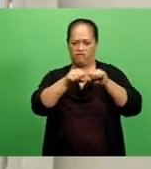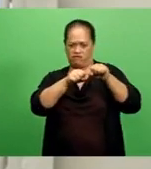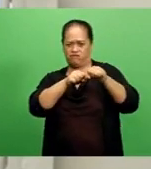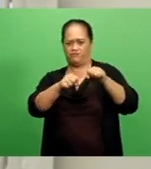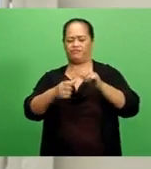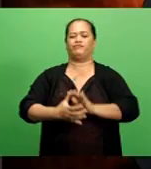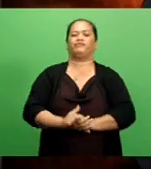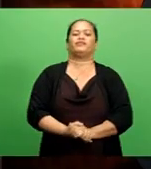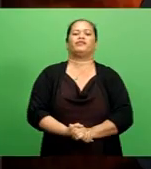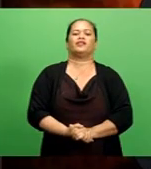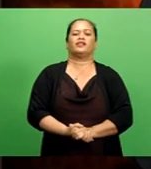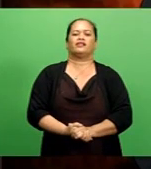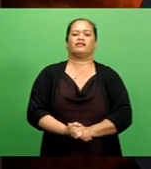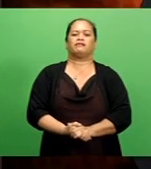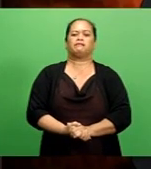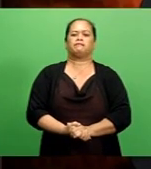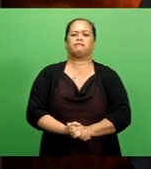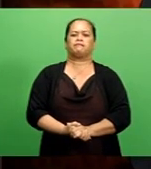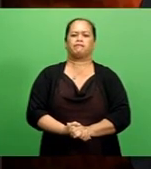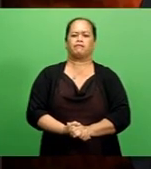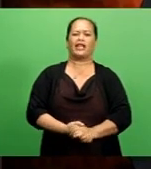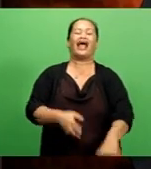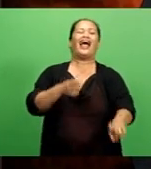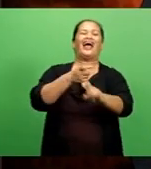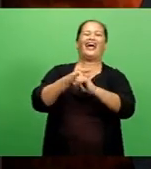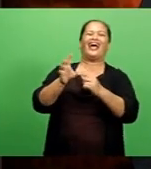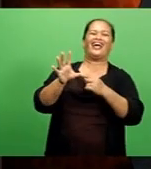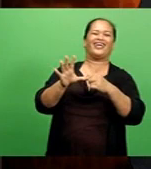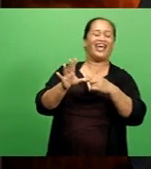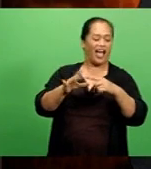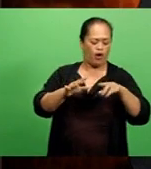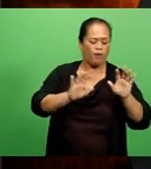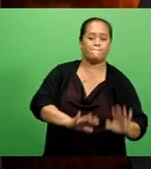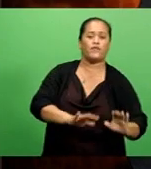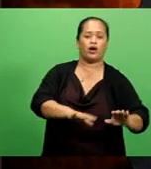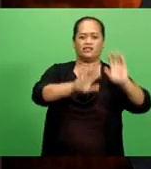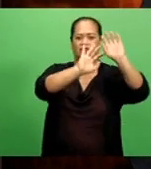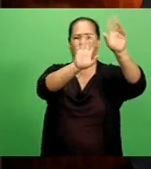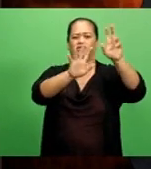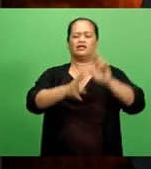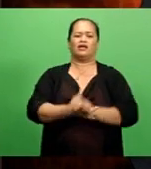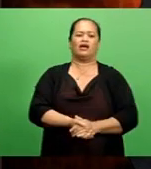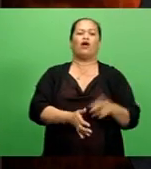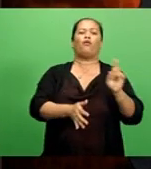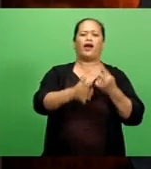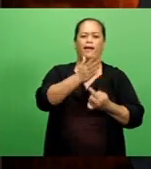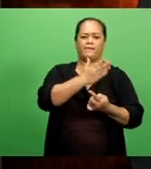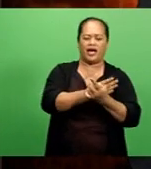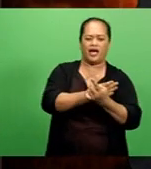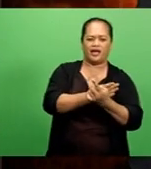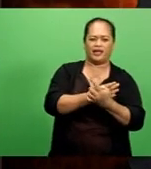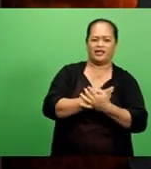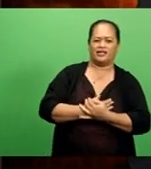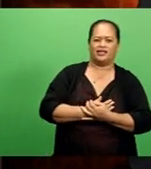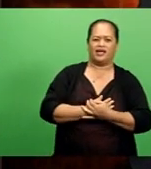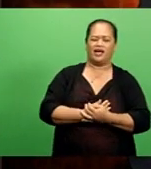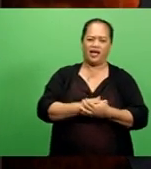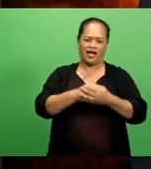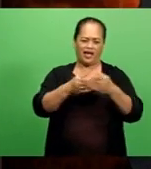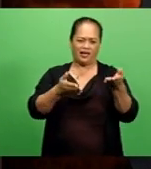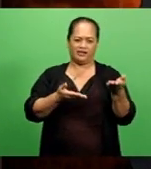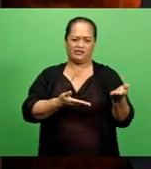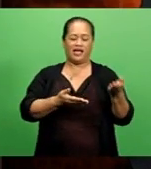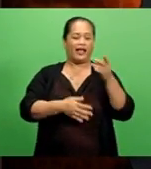FBC Sports. The Kiakaha Blues basketball team is one step away from clinching the girls' Camp Pacific